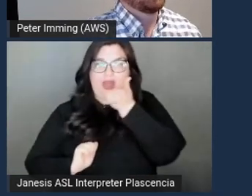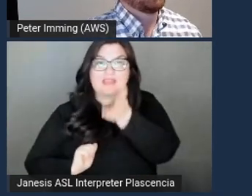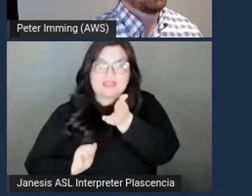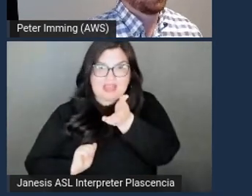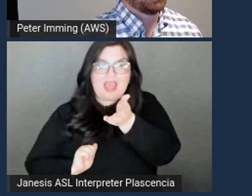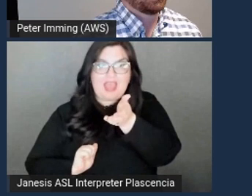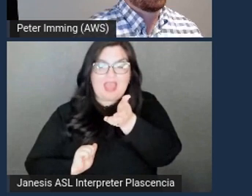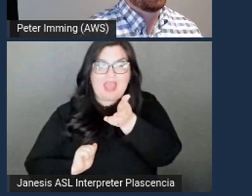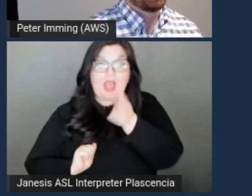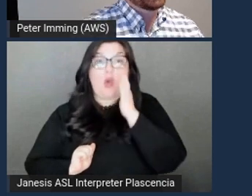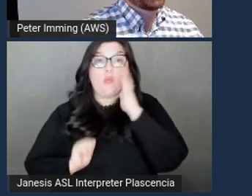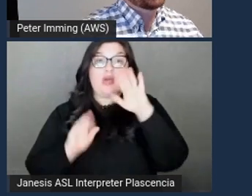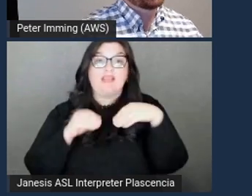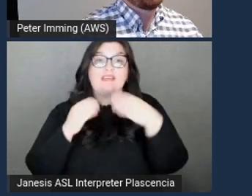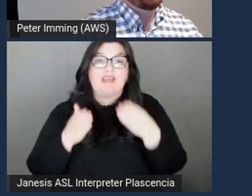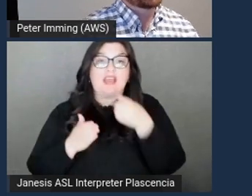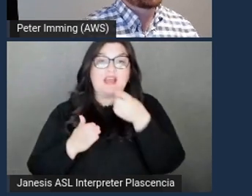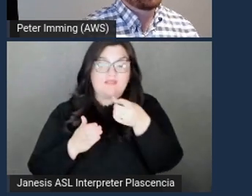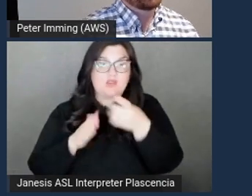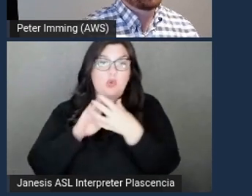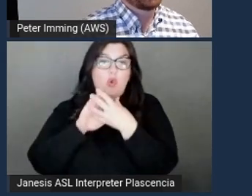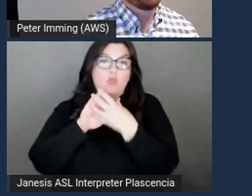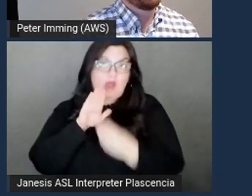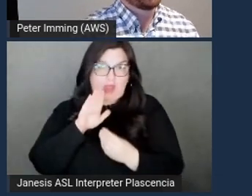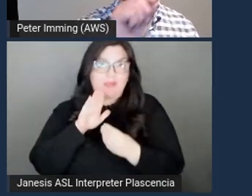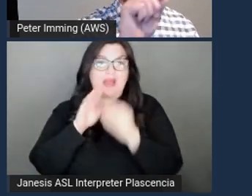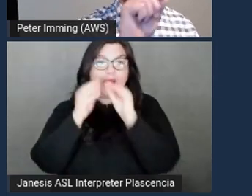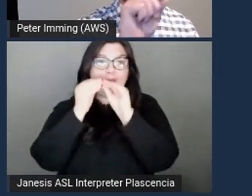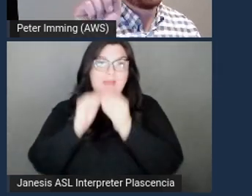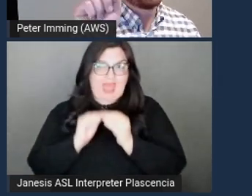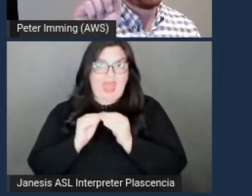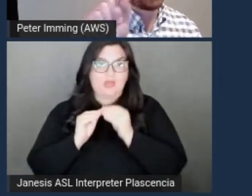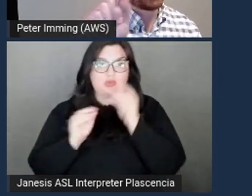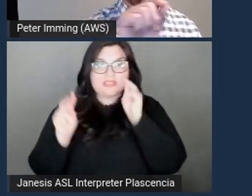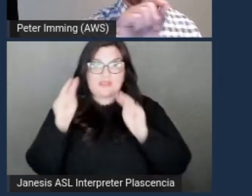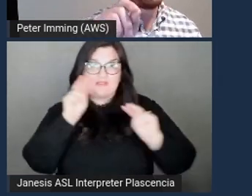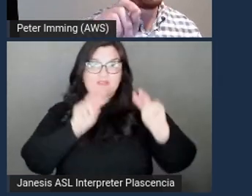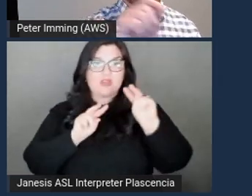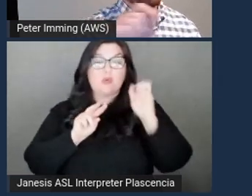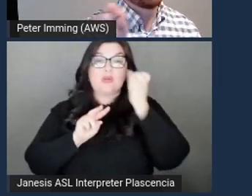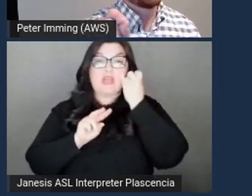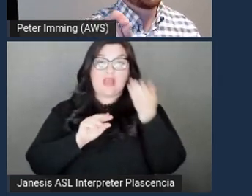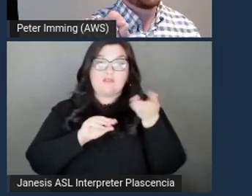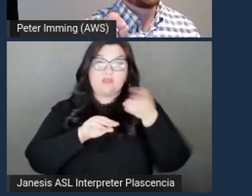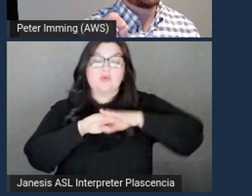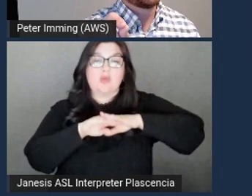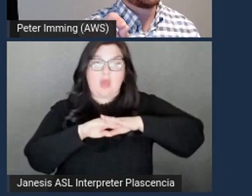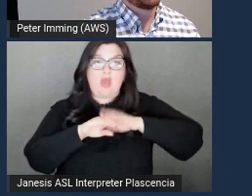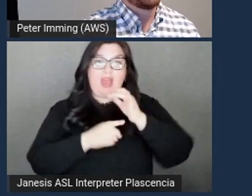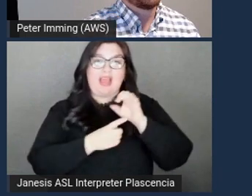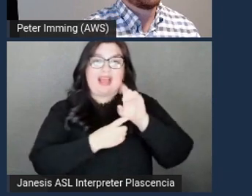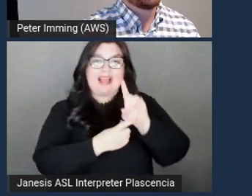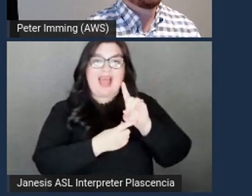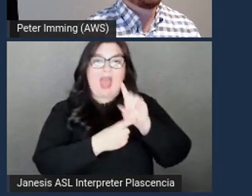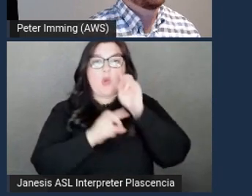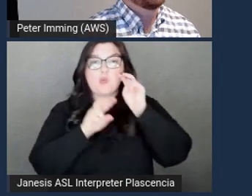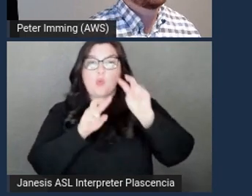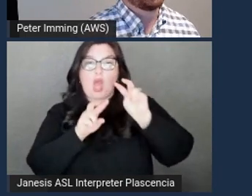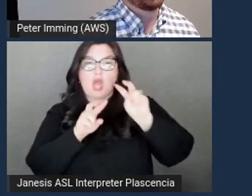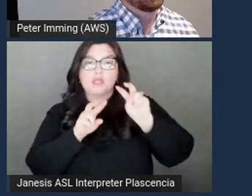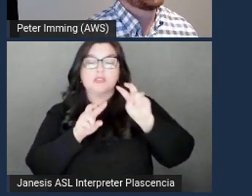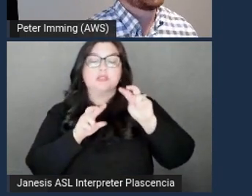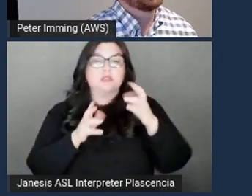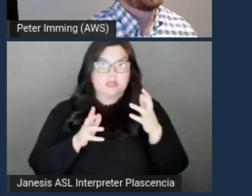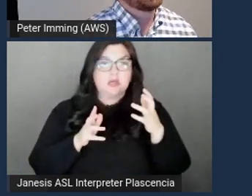give you a replication metrics view. If you've enabled CloudWatch monitoring on your replication, we'll tell you how